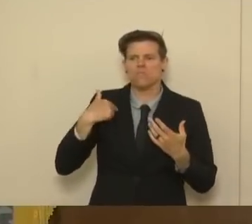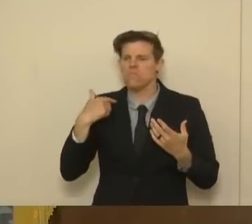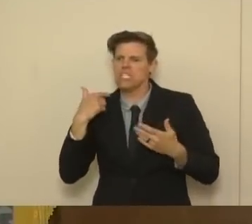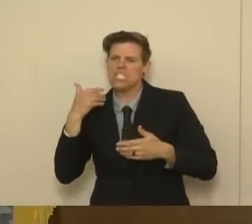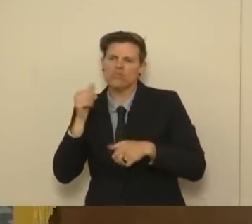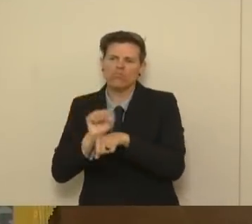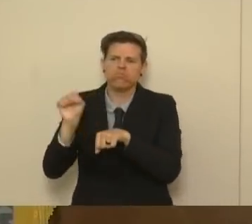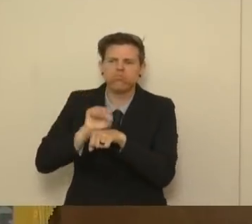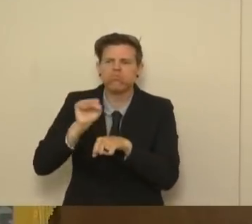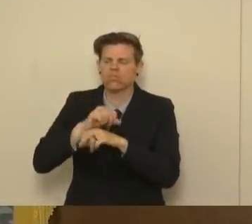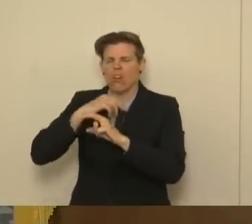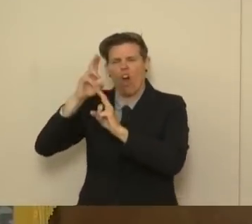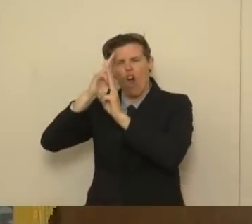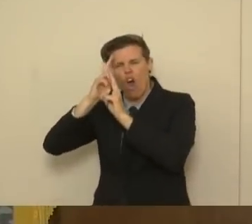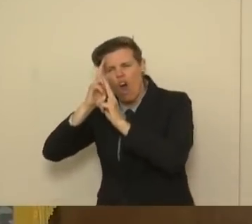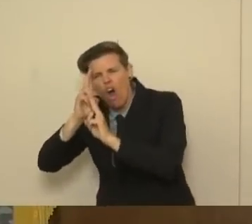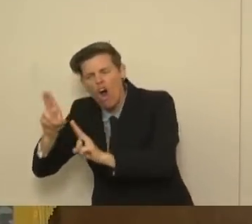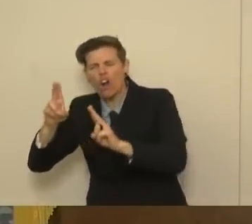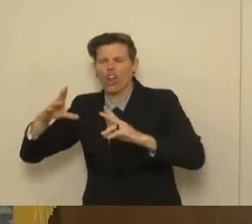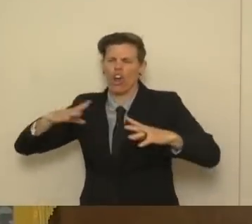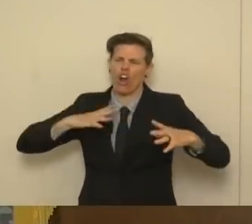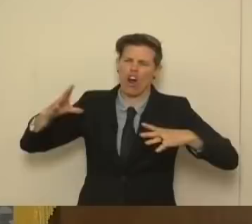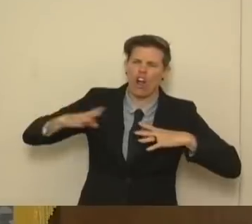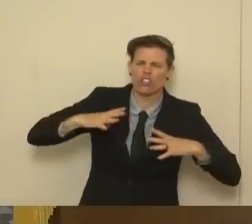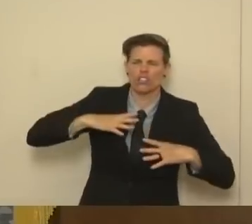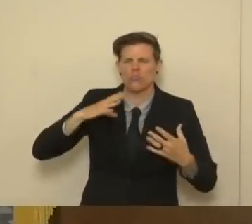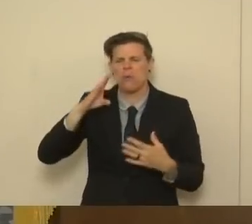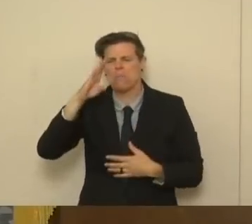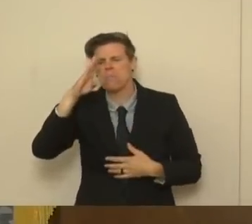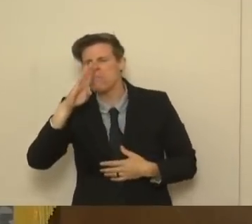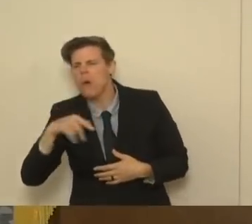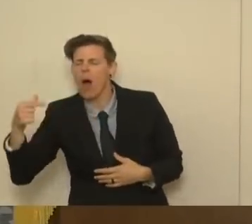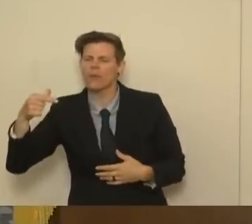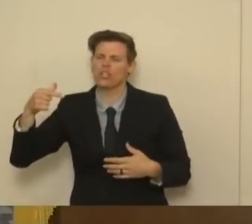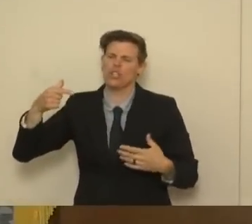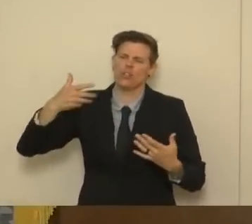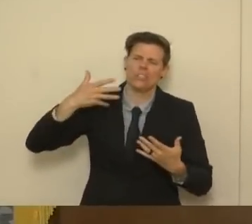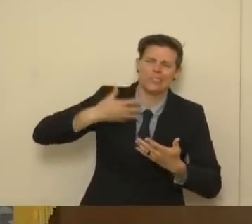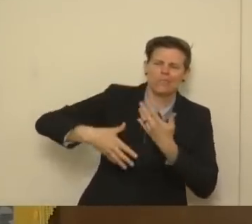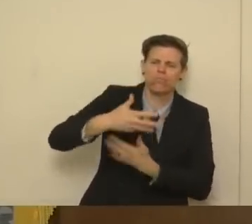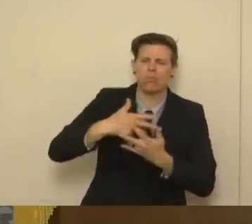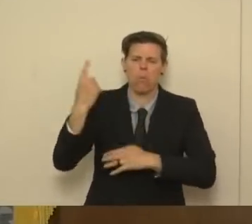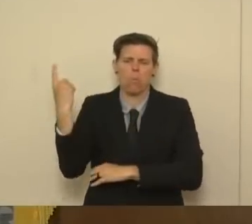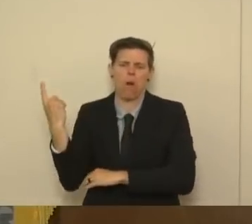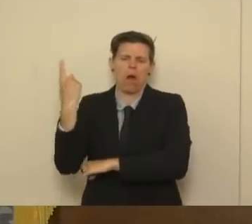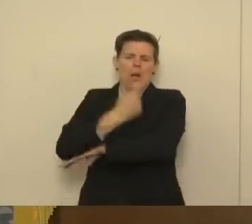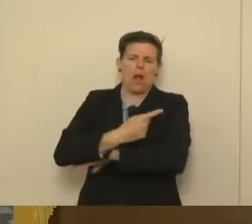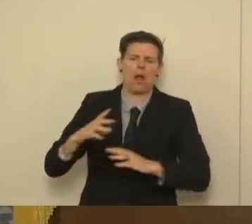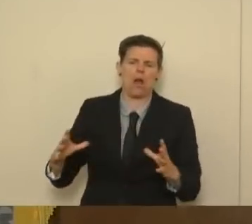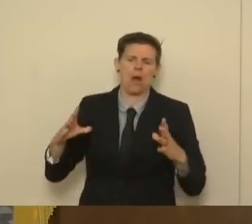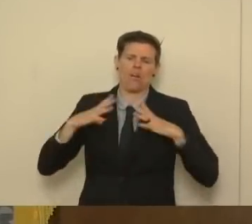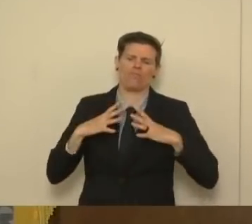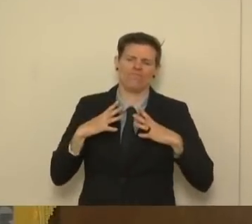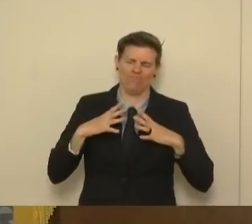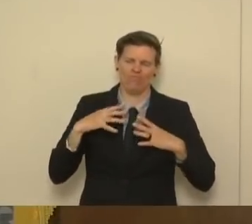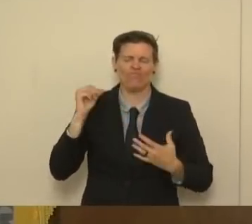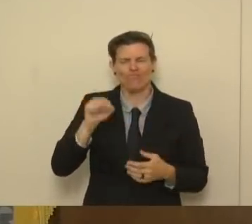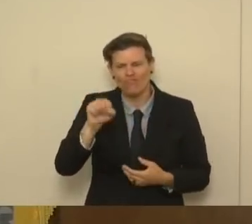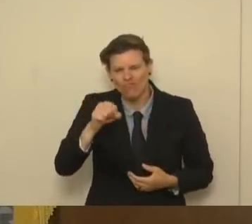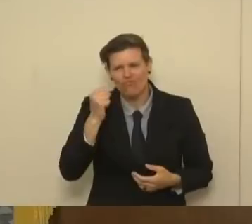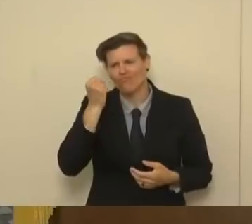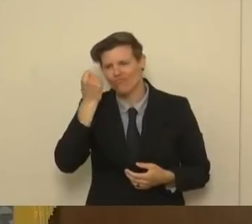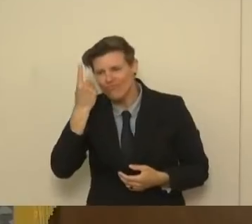a backyard barbecue and what we perceive as a day off. And if any state and all the state workers and all the private sector